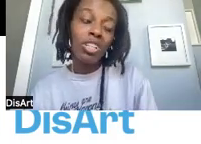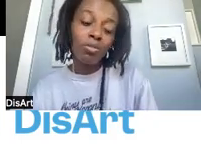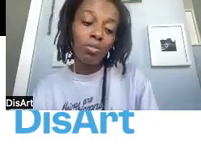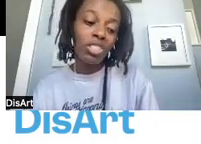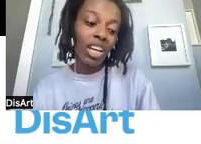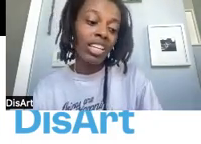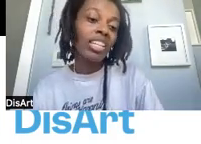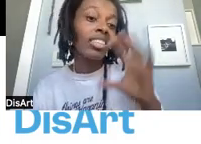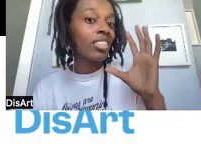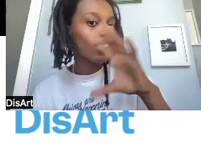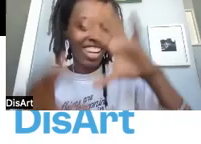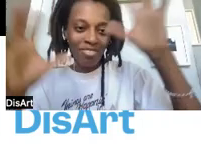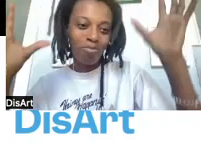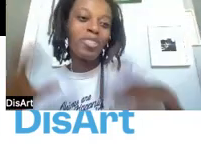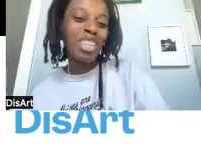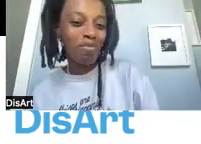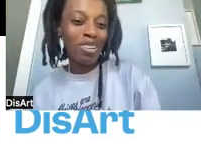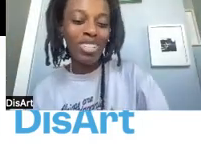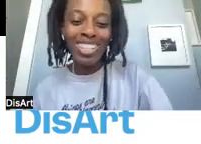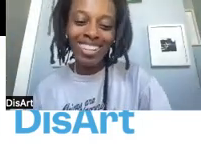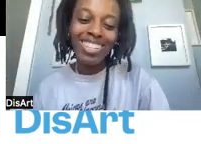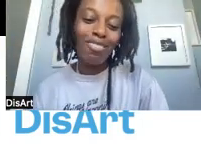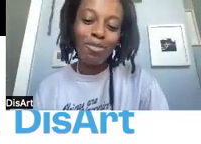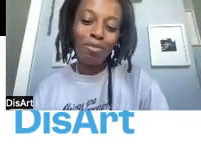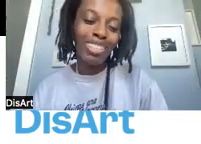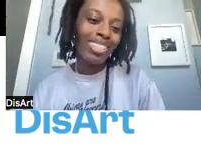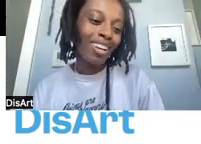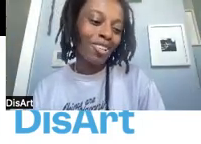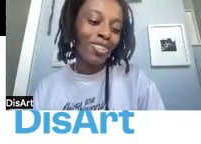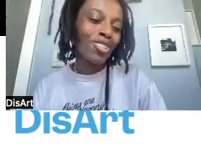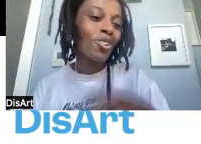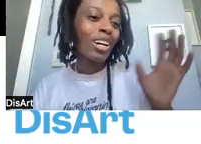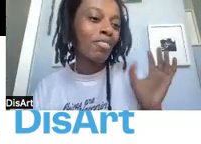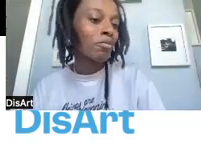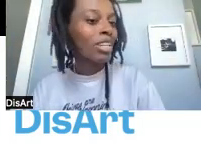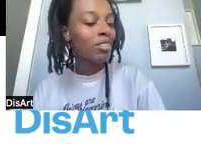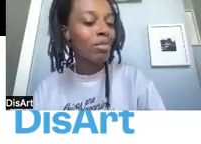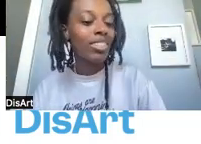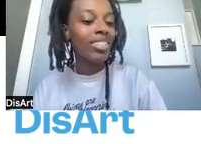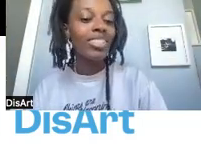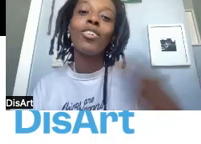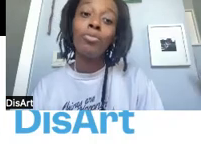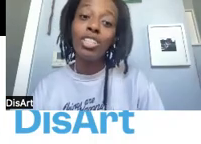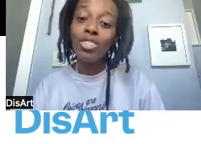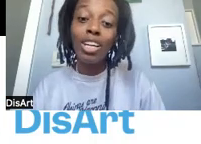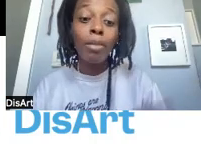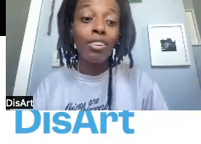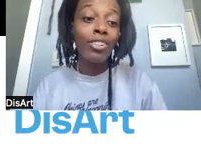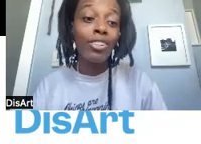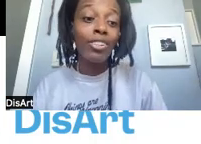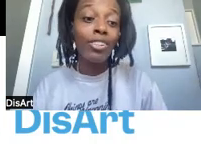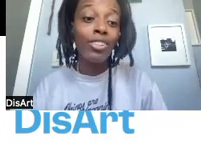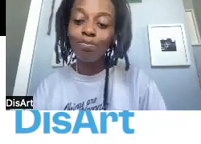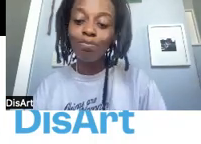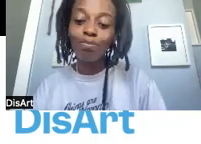also information from Josiah in the kind of bulk email we send out to everyone about the town hall, so you all have information about this, and hopefully you can come out